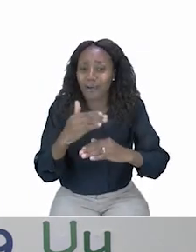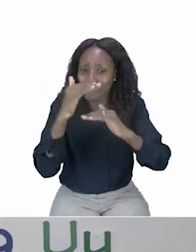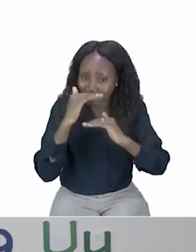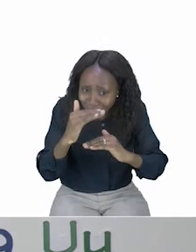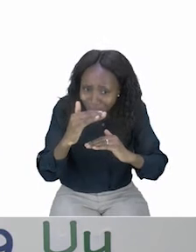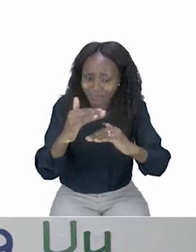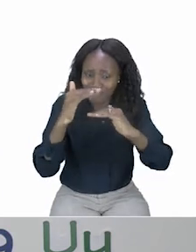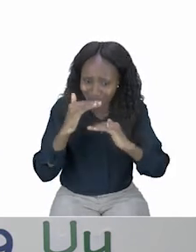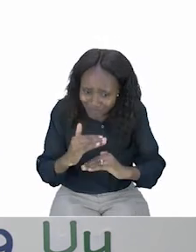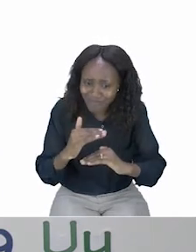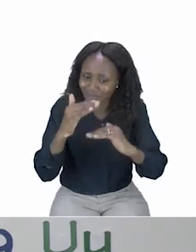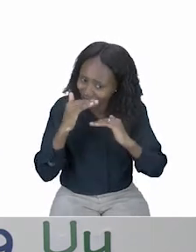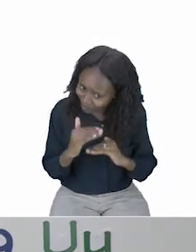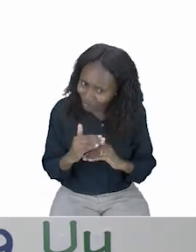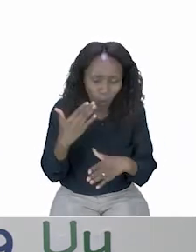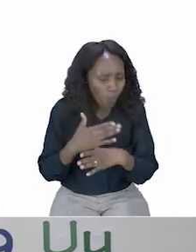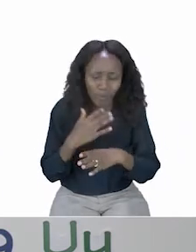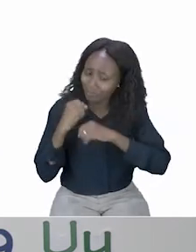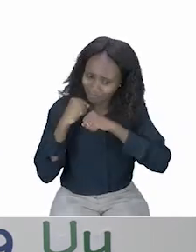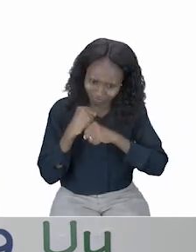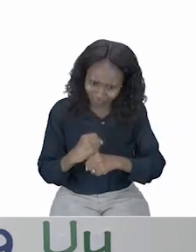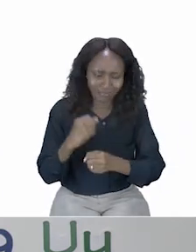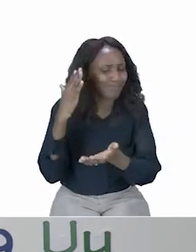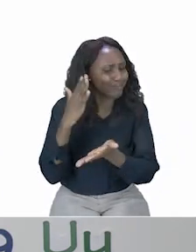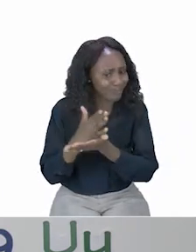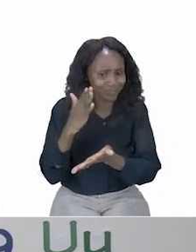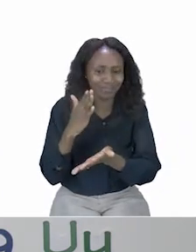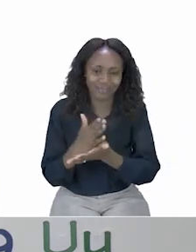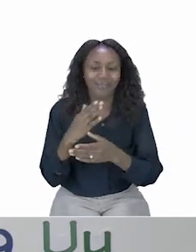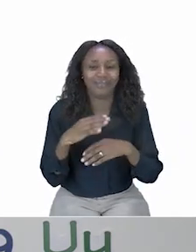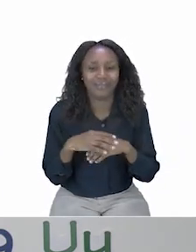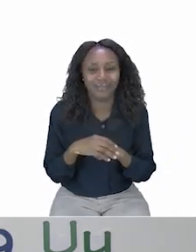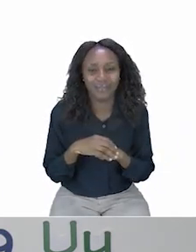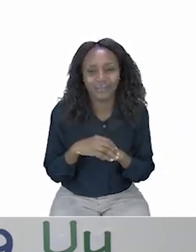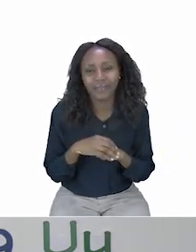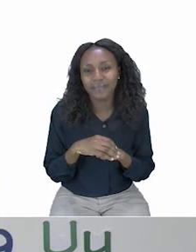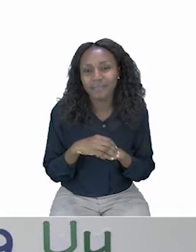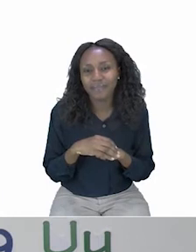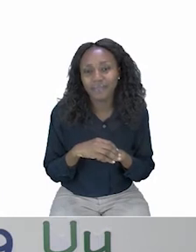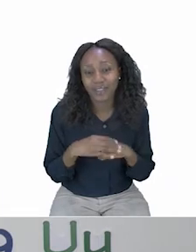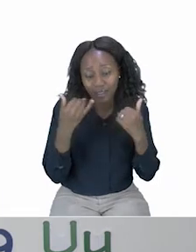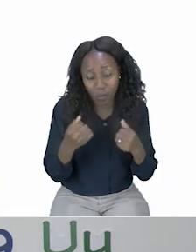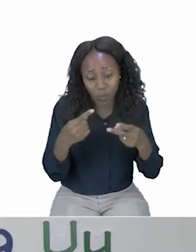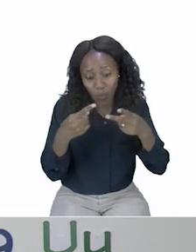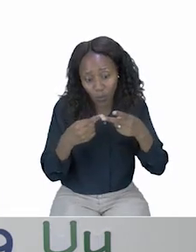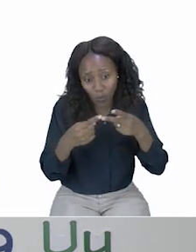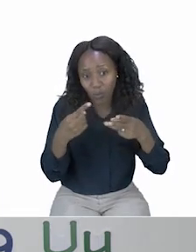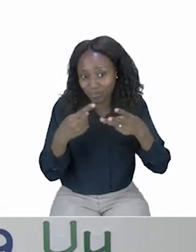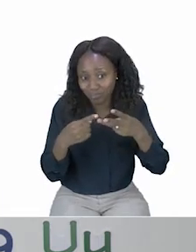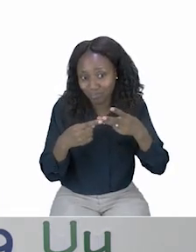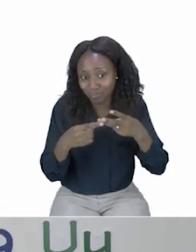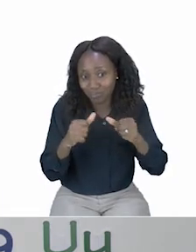by step and everything is clear. You are going to do the other two